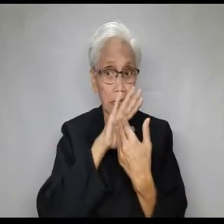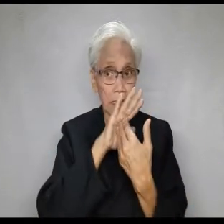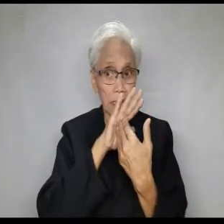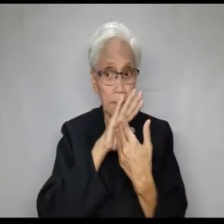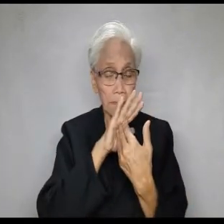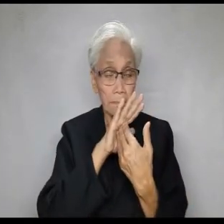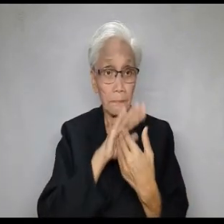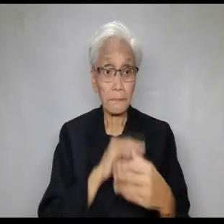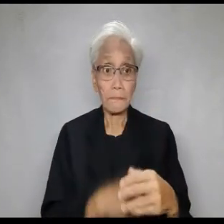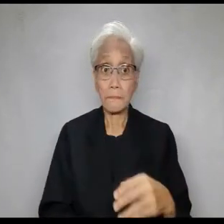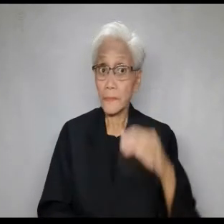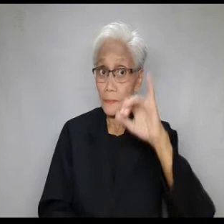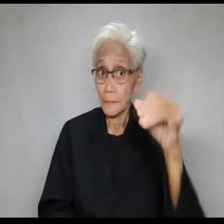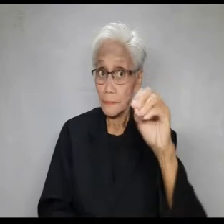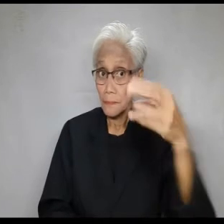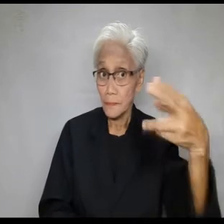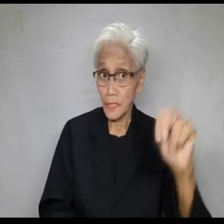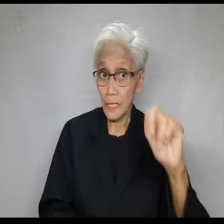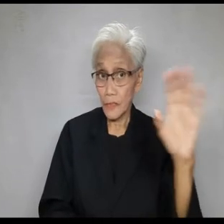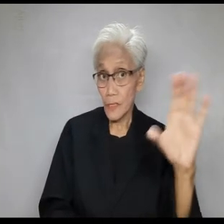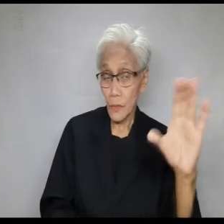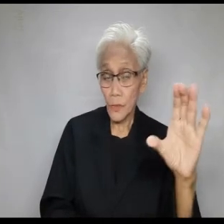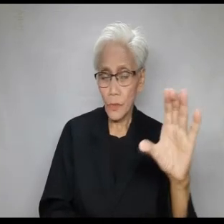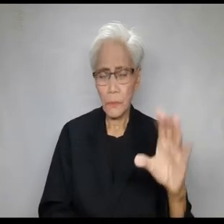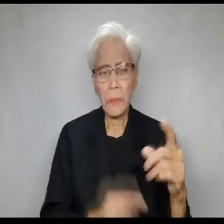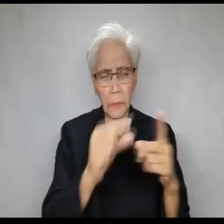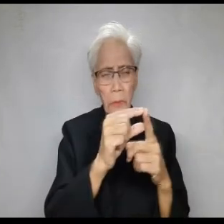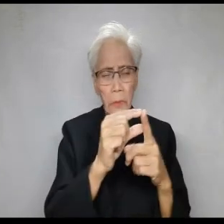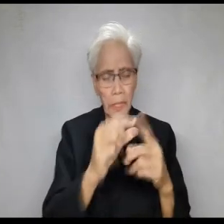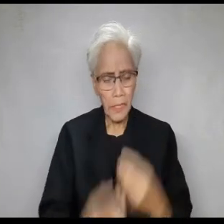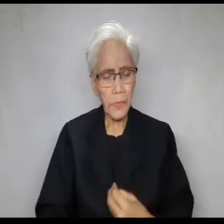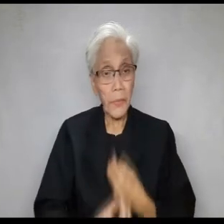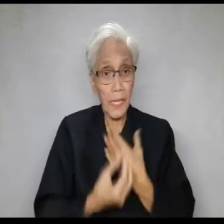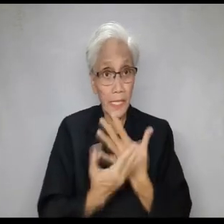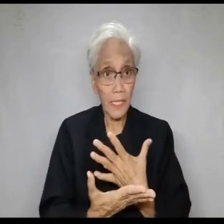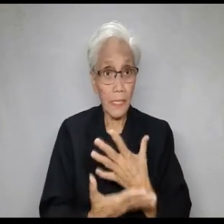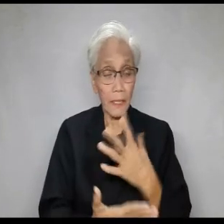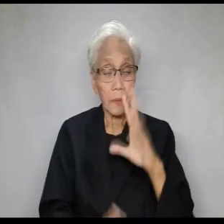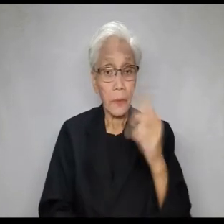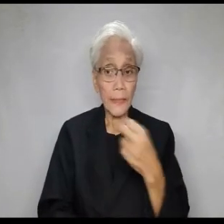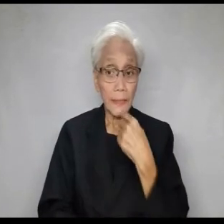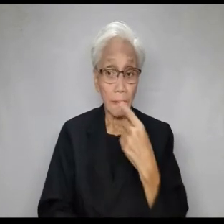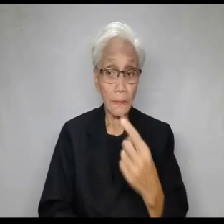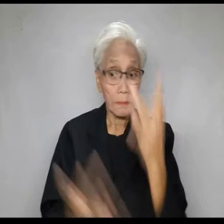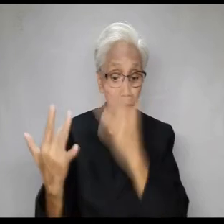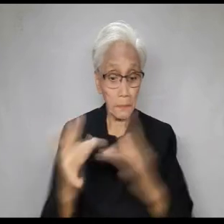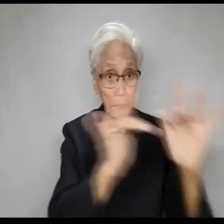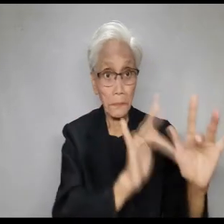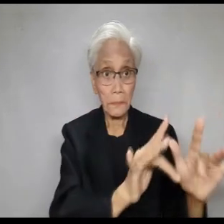sinned against us? St. John Chrysostom's words inspired us when he